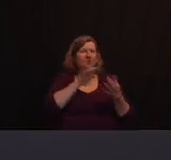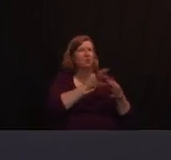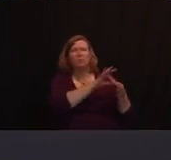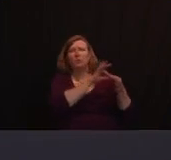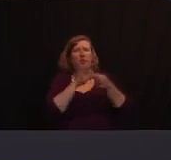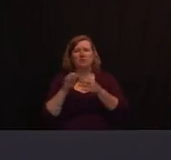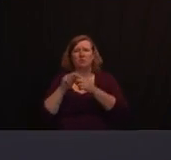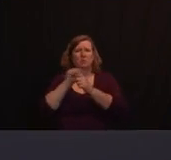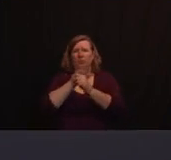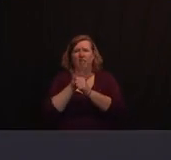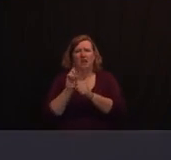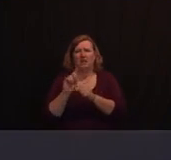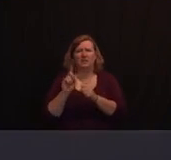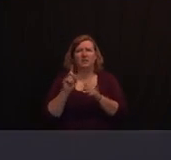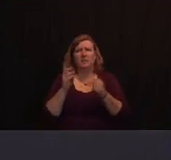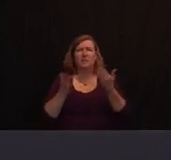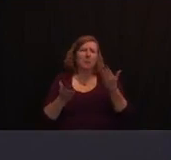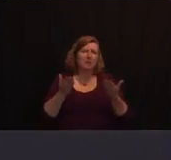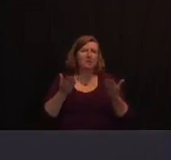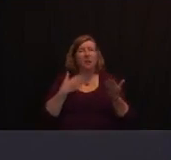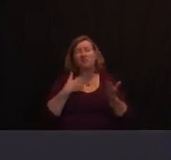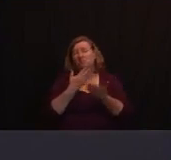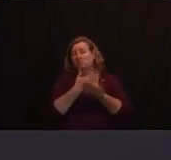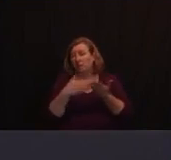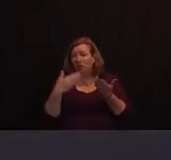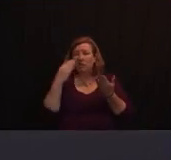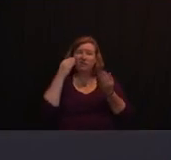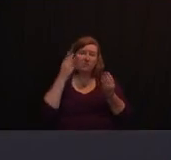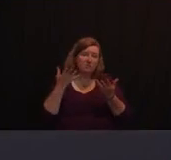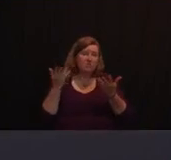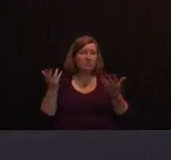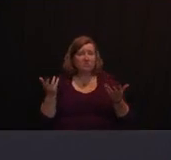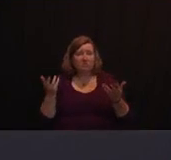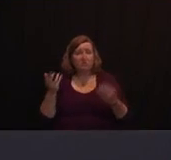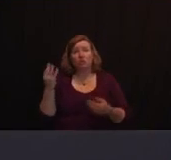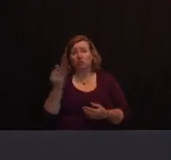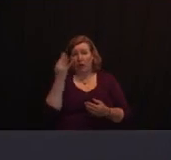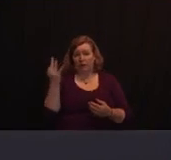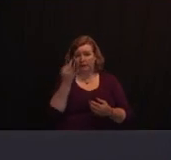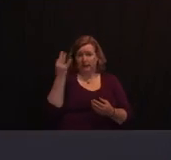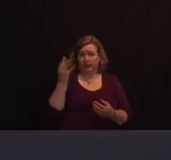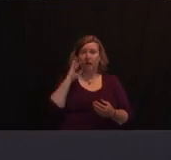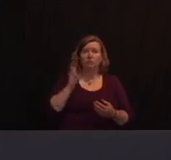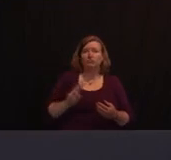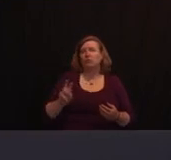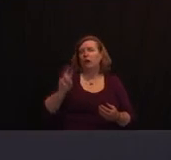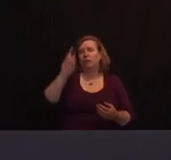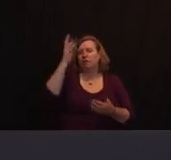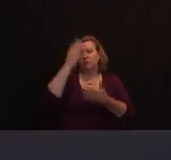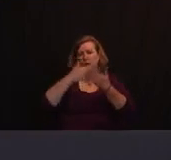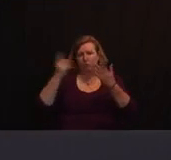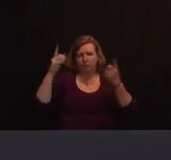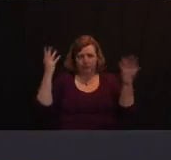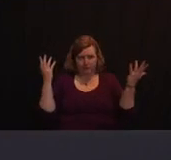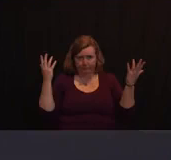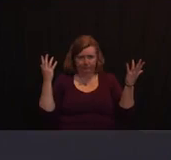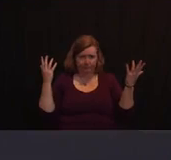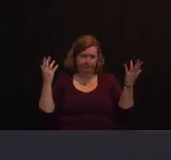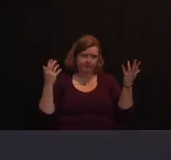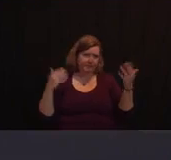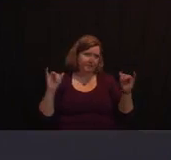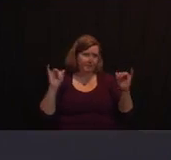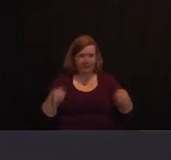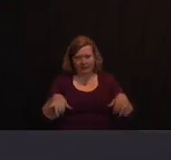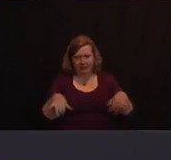COVID, but perhaps we'll have COVID numbers. Friday we'll be on the road somewhere, but we'll continue with the rhythm we've had of late, and then we'll